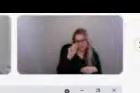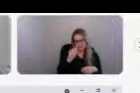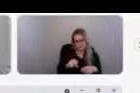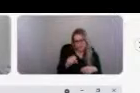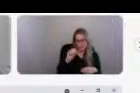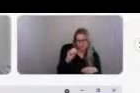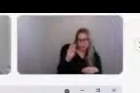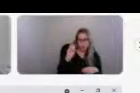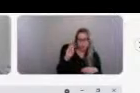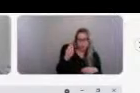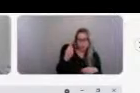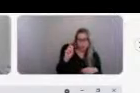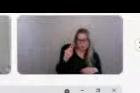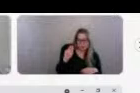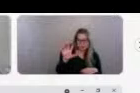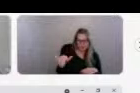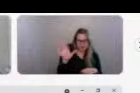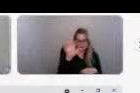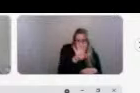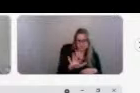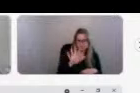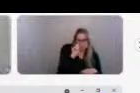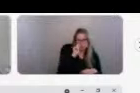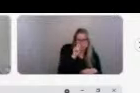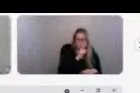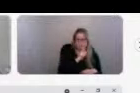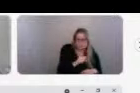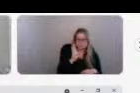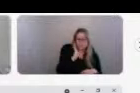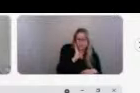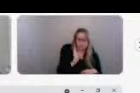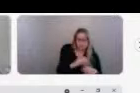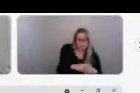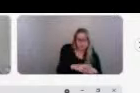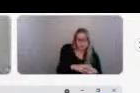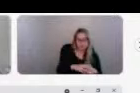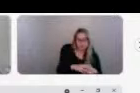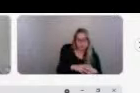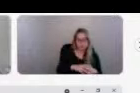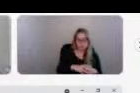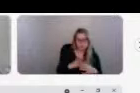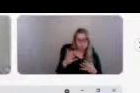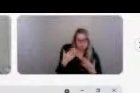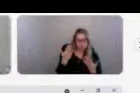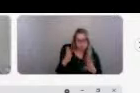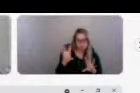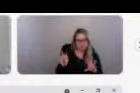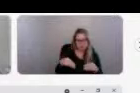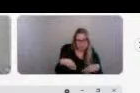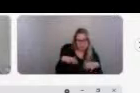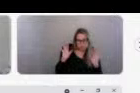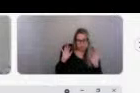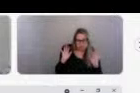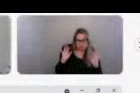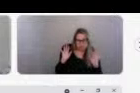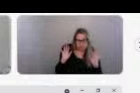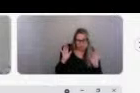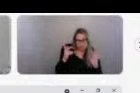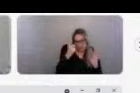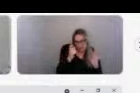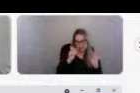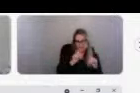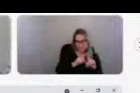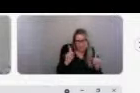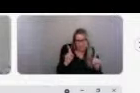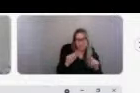whatever is the area of scottsdale that i would be you know willing to give up basically because it is a bit different